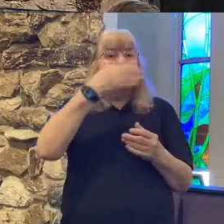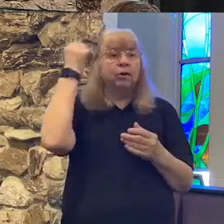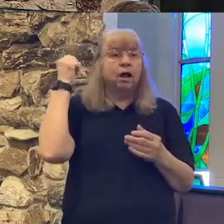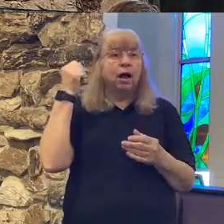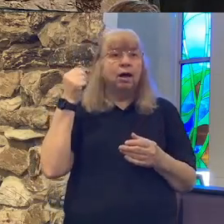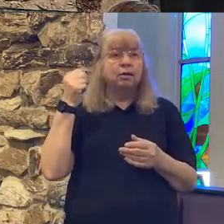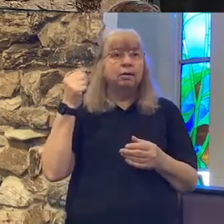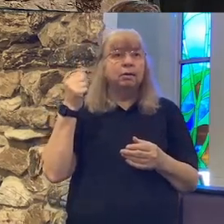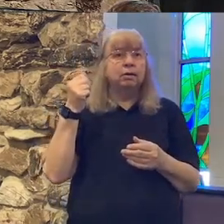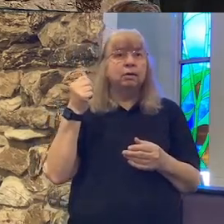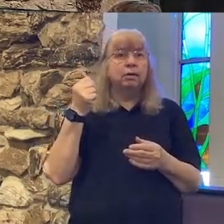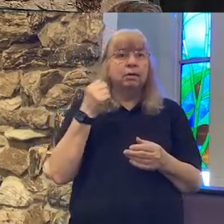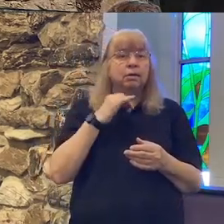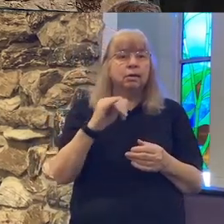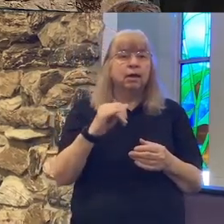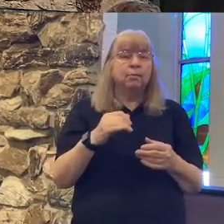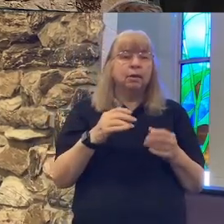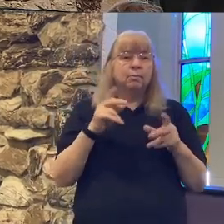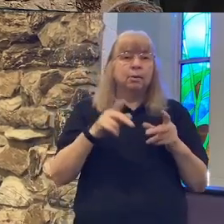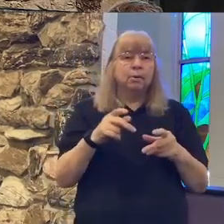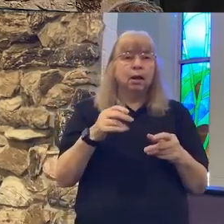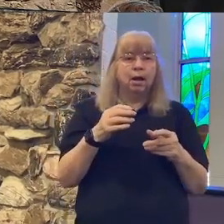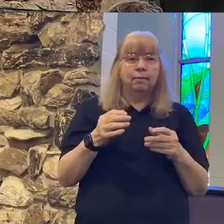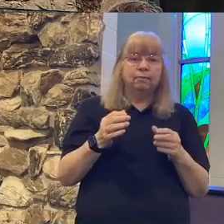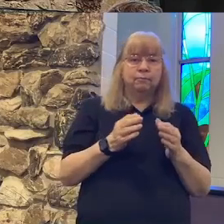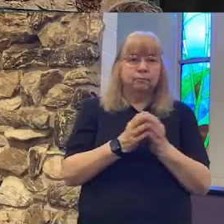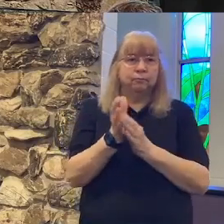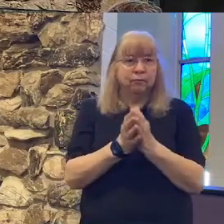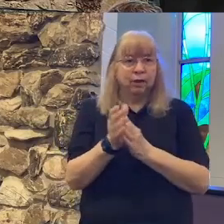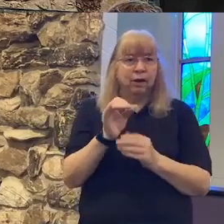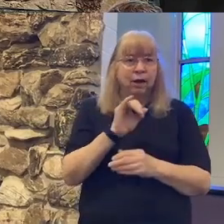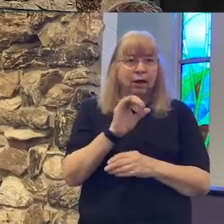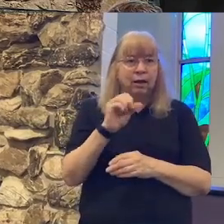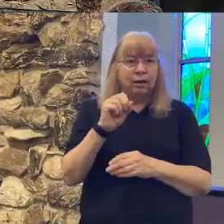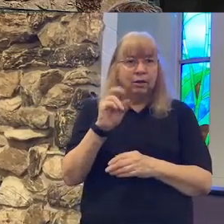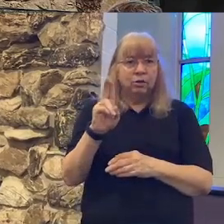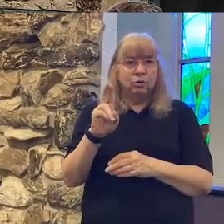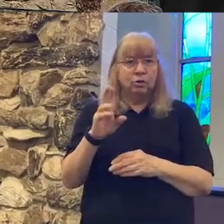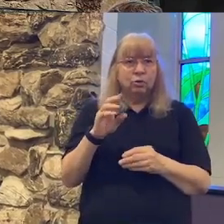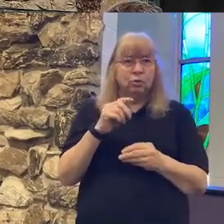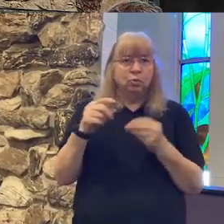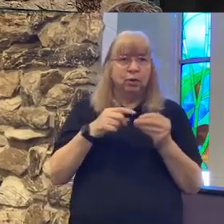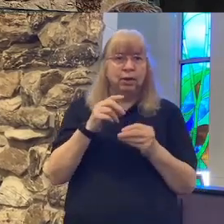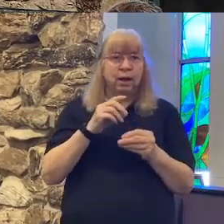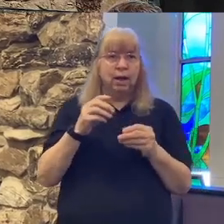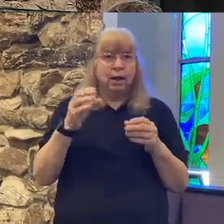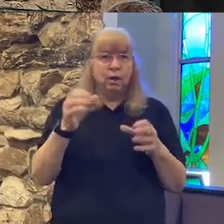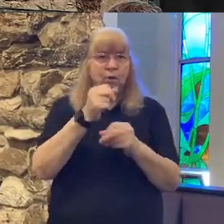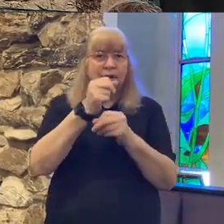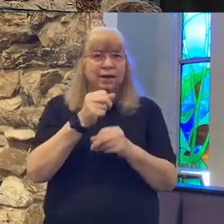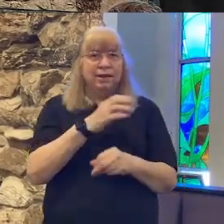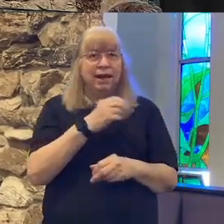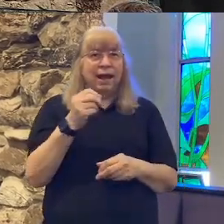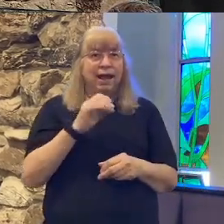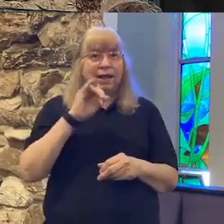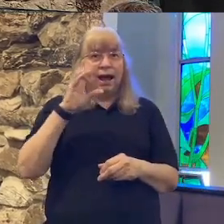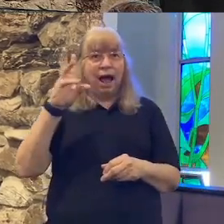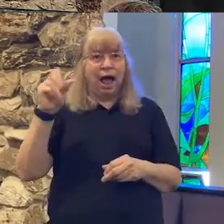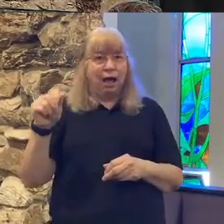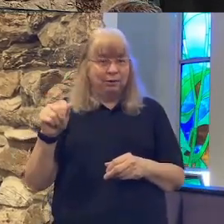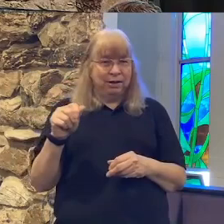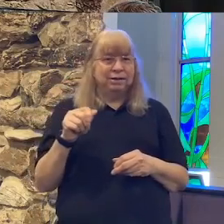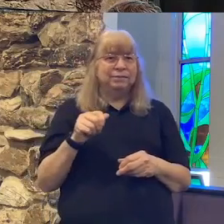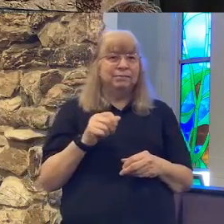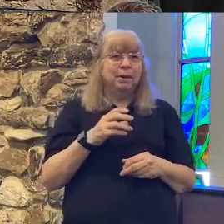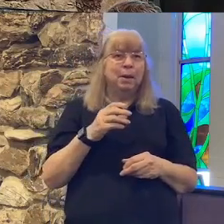Like people who are on fire for ISU when they win. And Iowa. Gotta give credit to Iowa, but